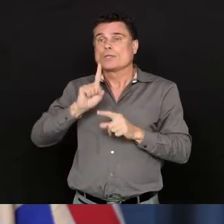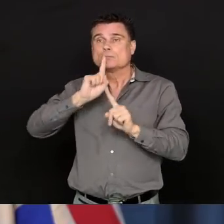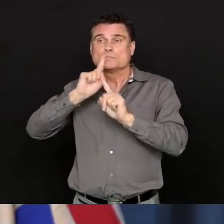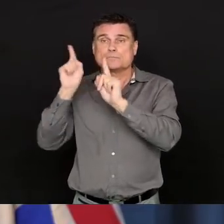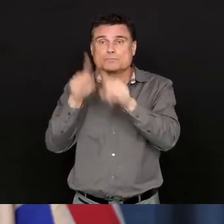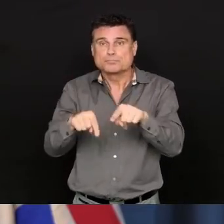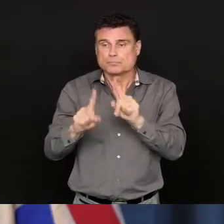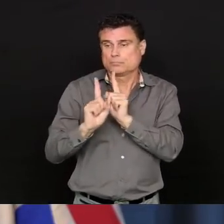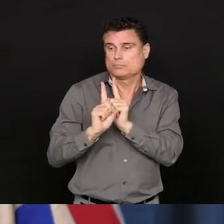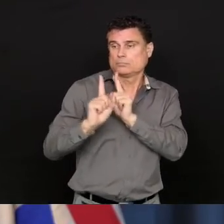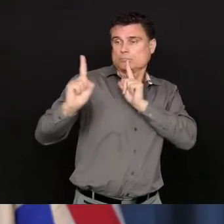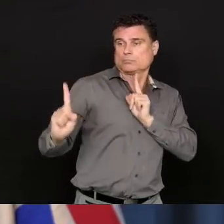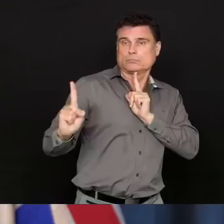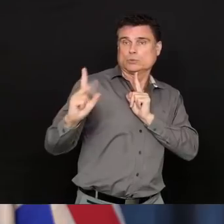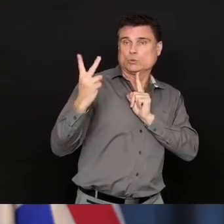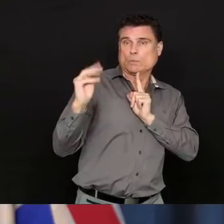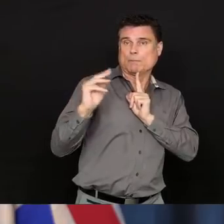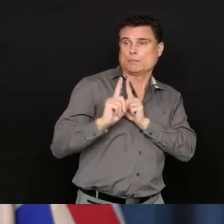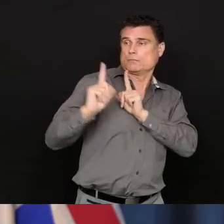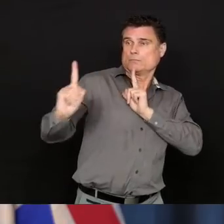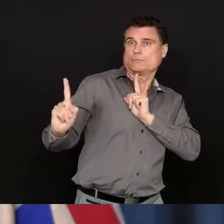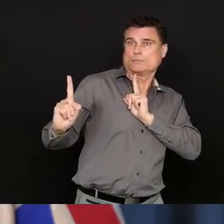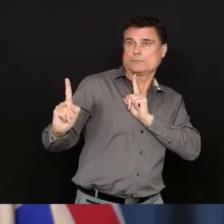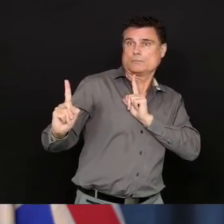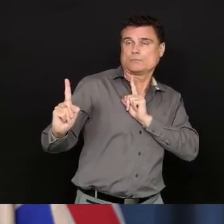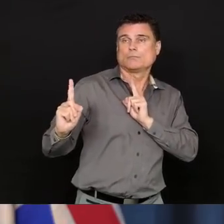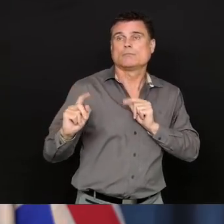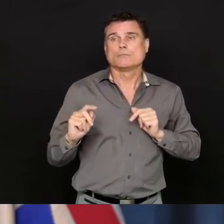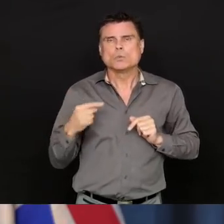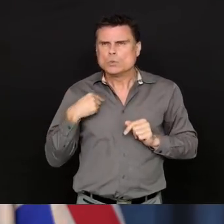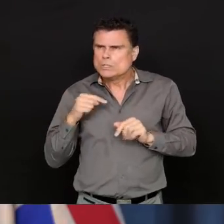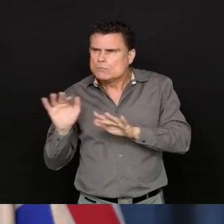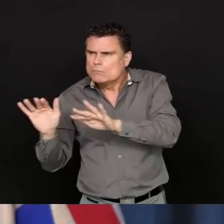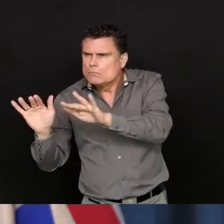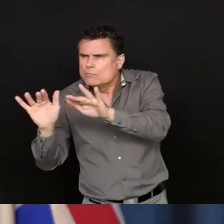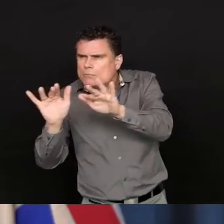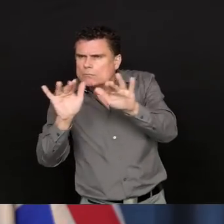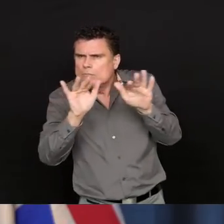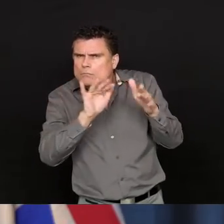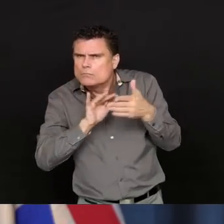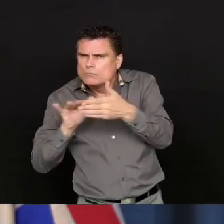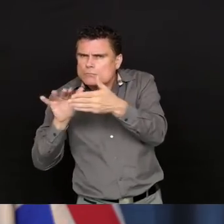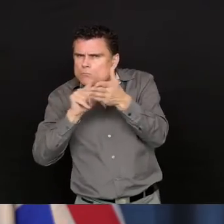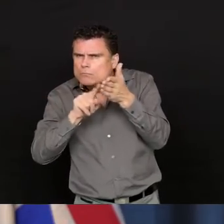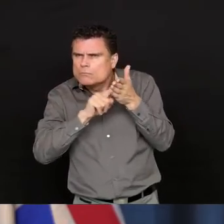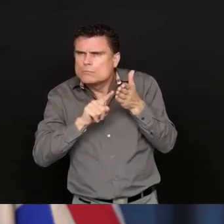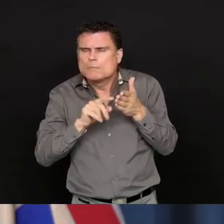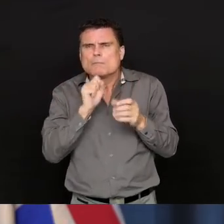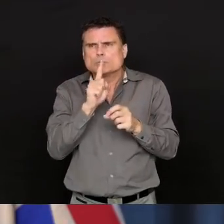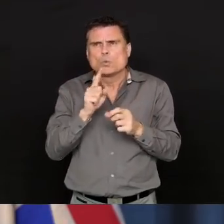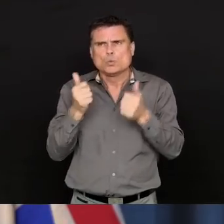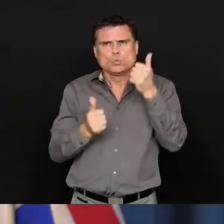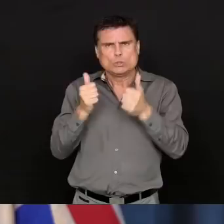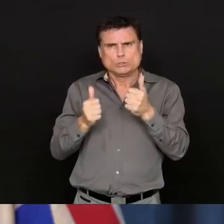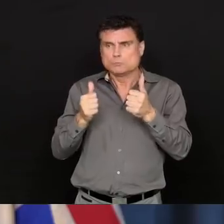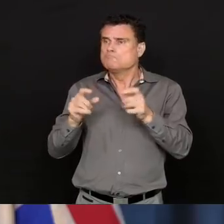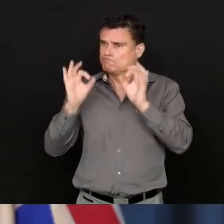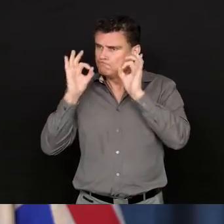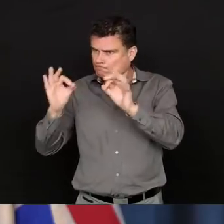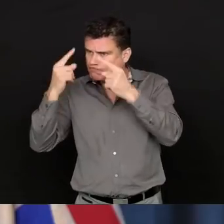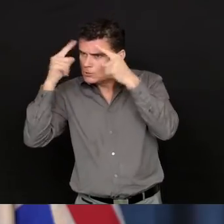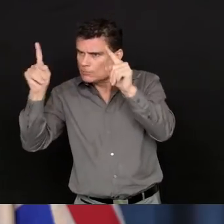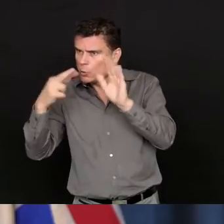society, and understanding which of these measures works in which scenarios and how well they work. We also have a lot